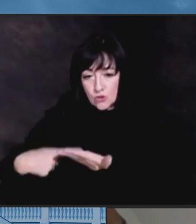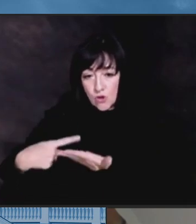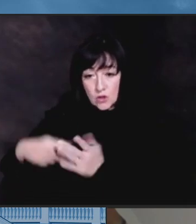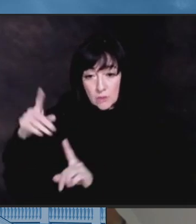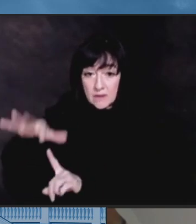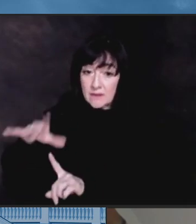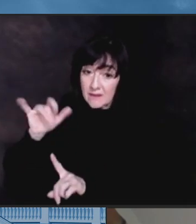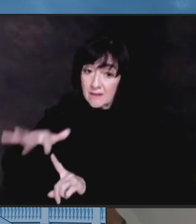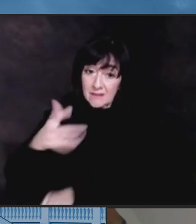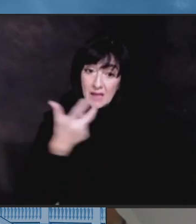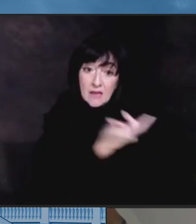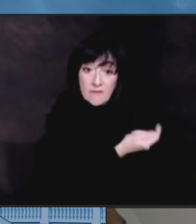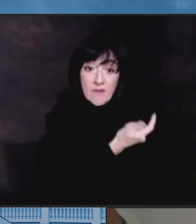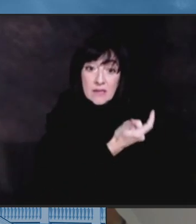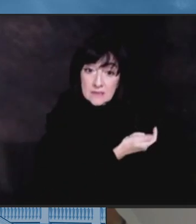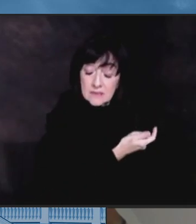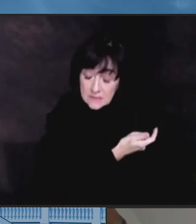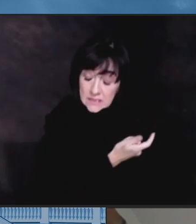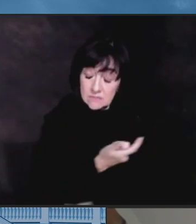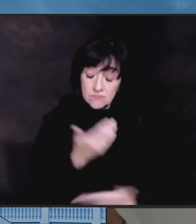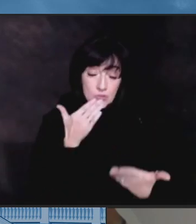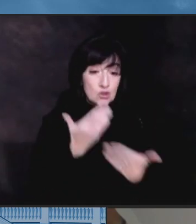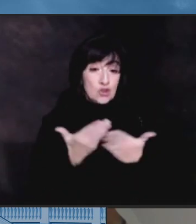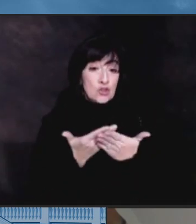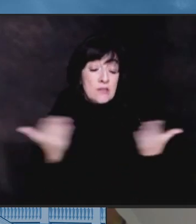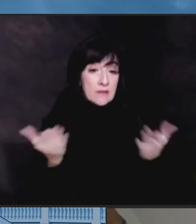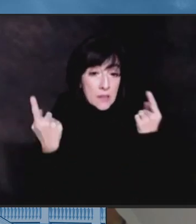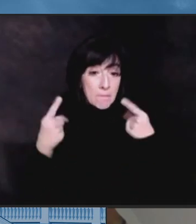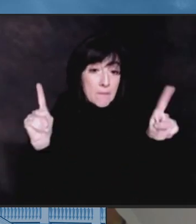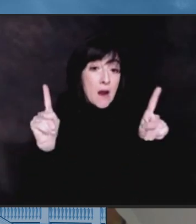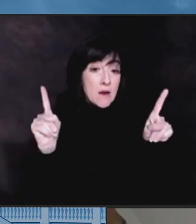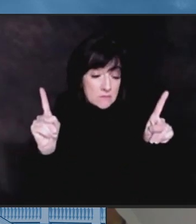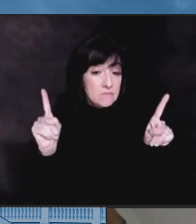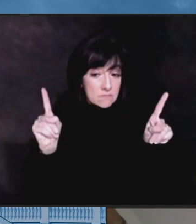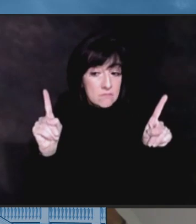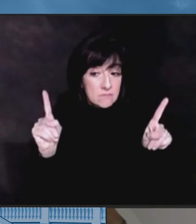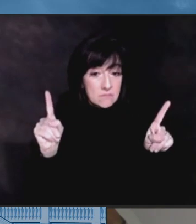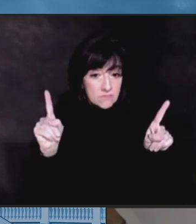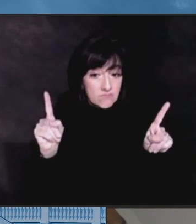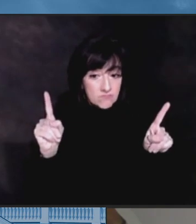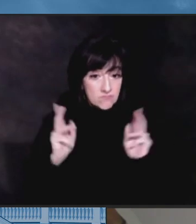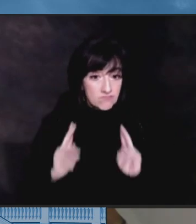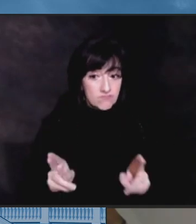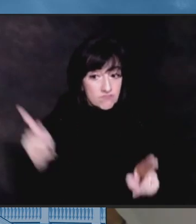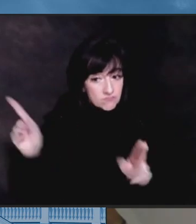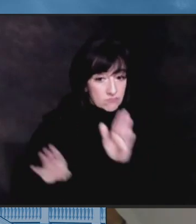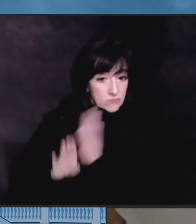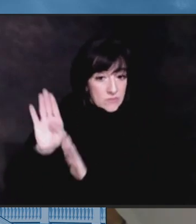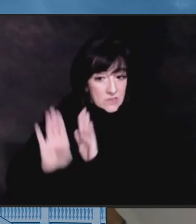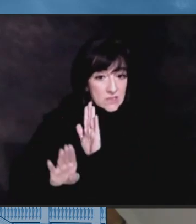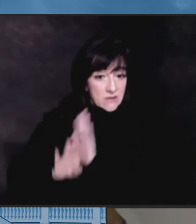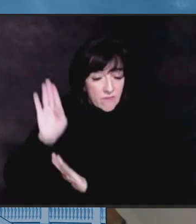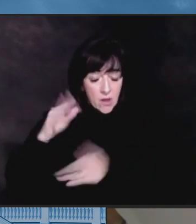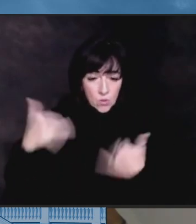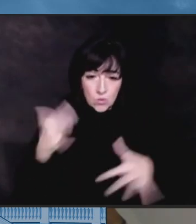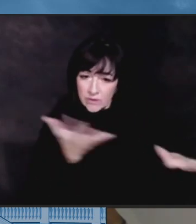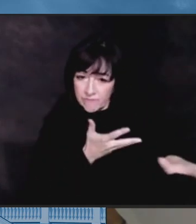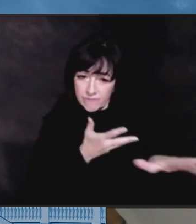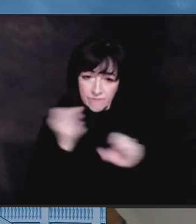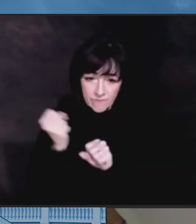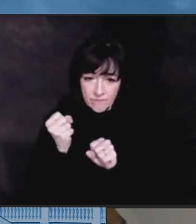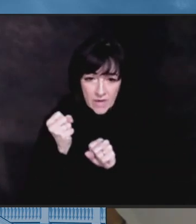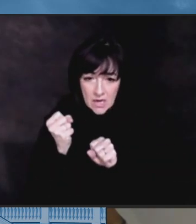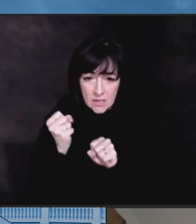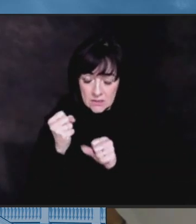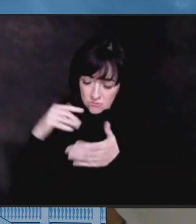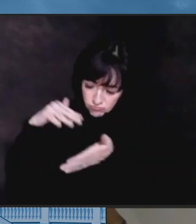is a really good thing. These vaccines have been developed in record time. They're safe.